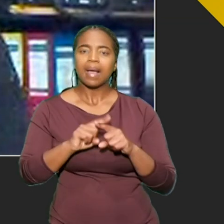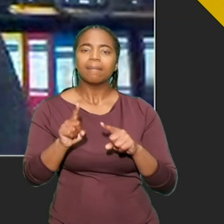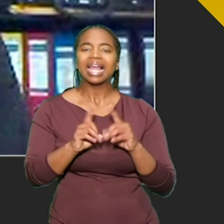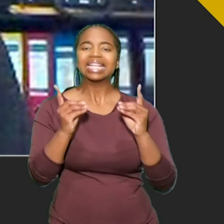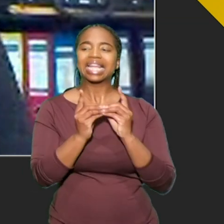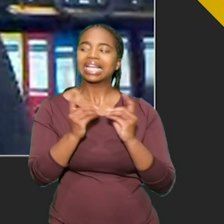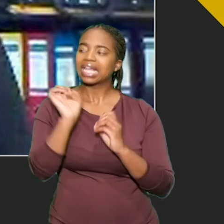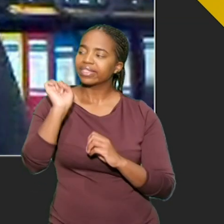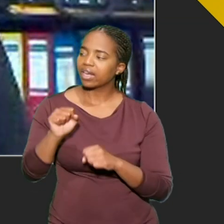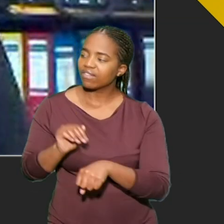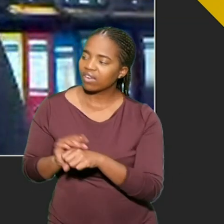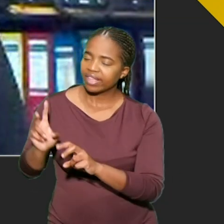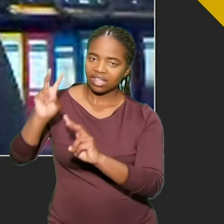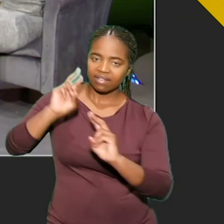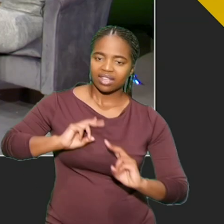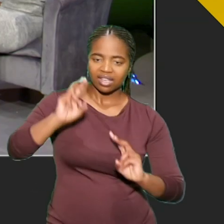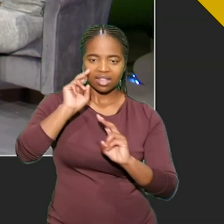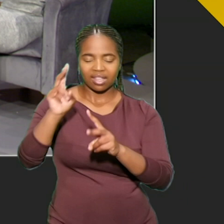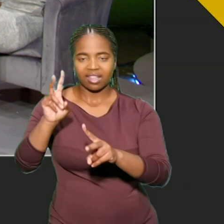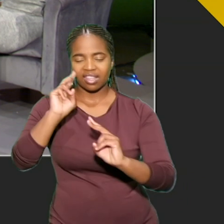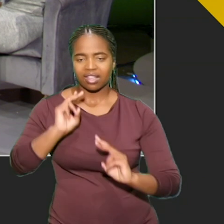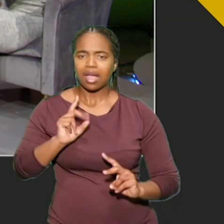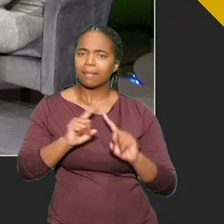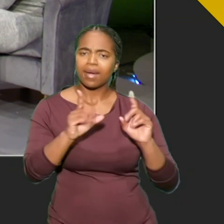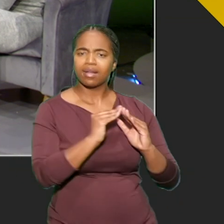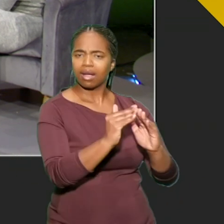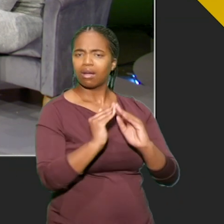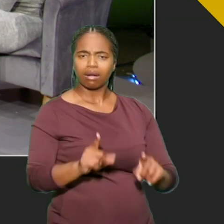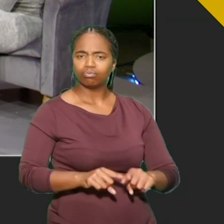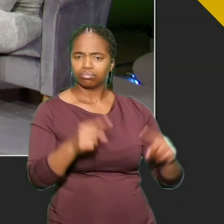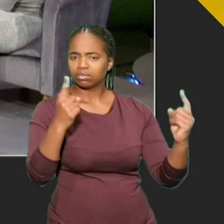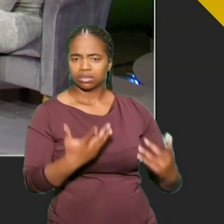to have friends come over. Yeah. Which is different from the townships.